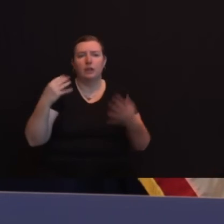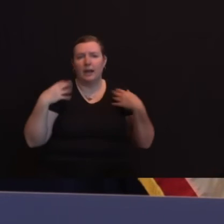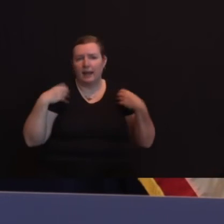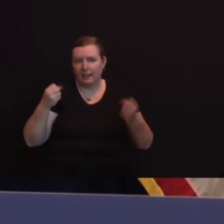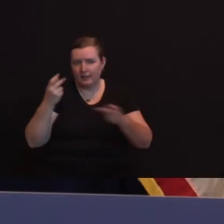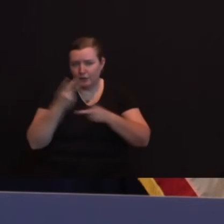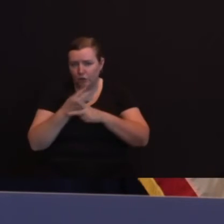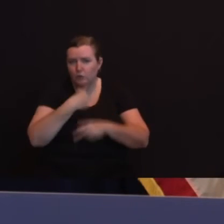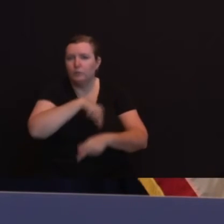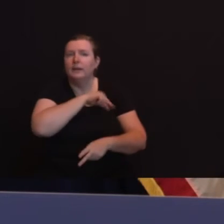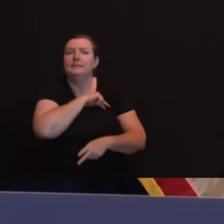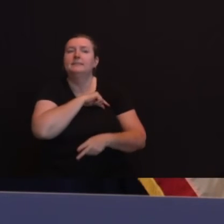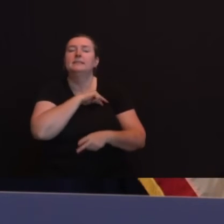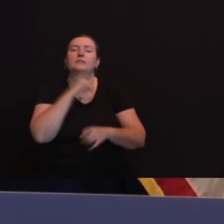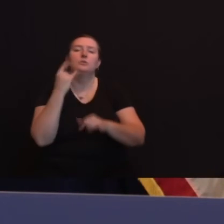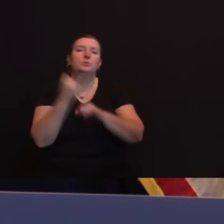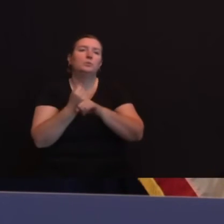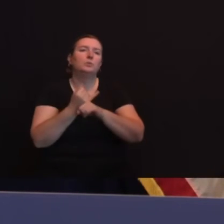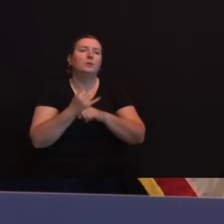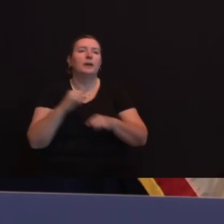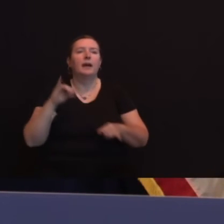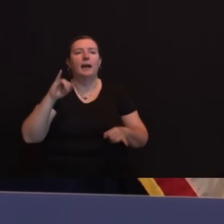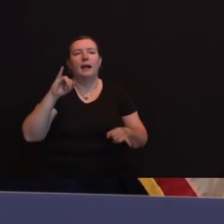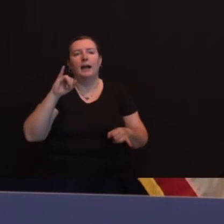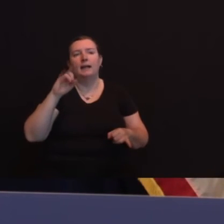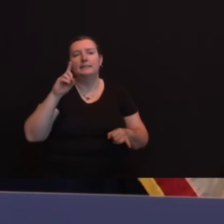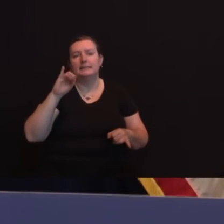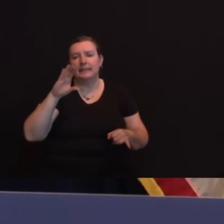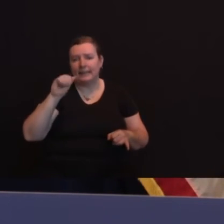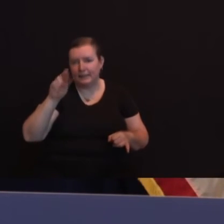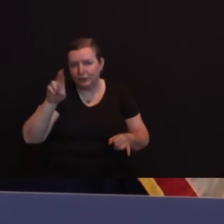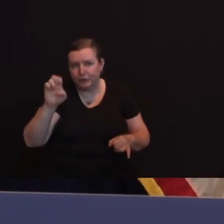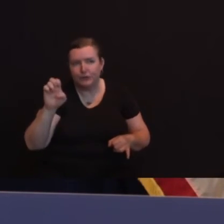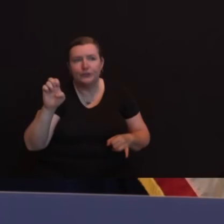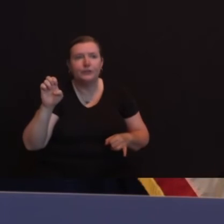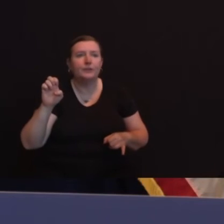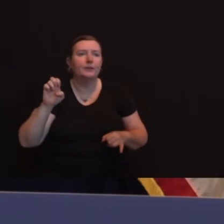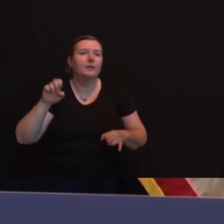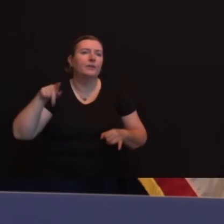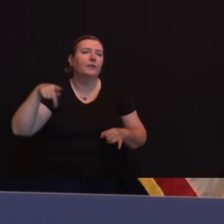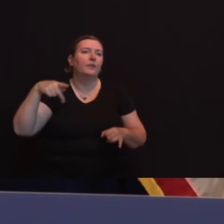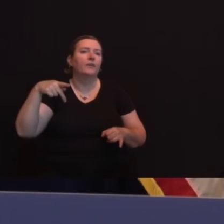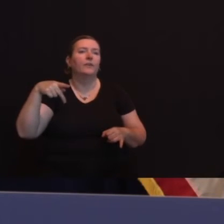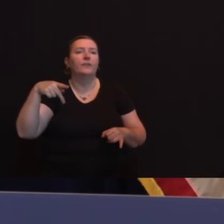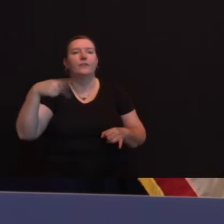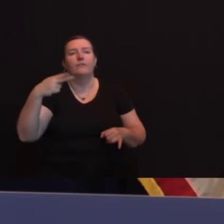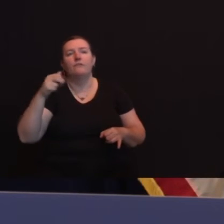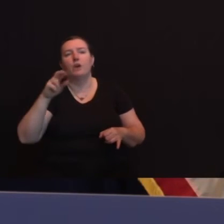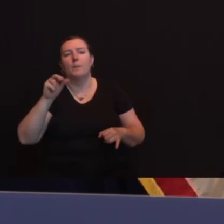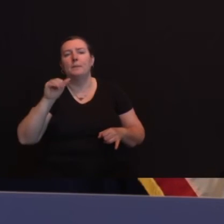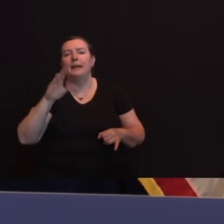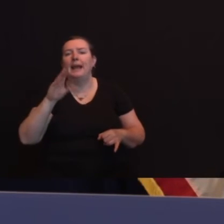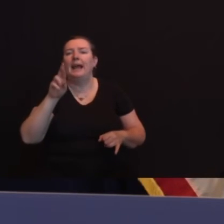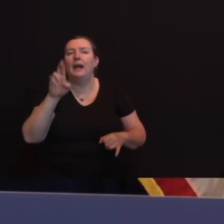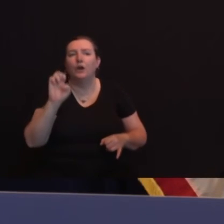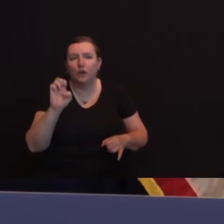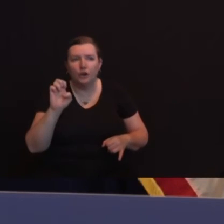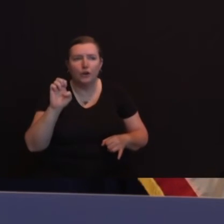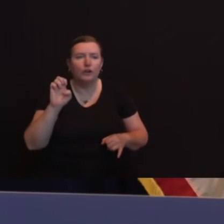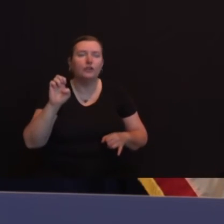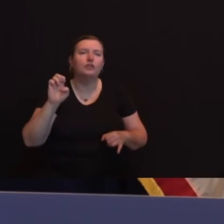Center, ID Care, PharmaCare Inc., and the Institute for Healthcare Improvement for helping drive this